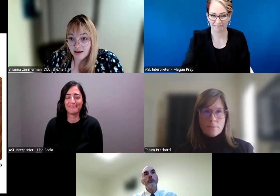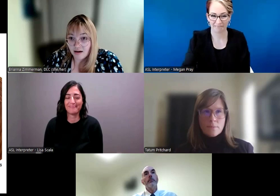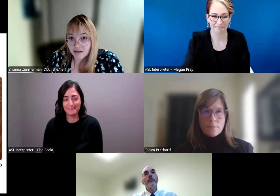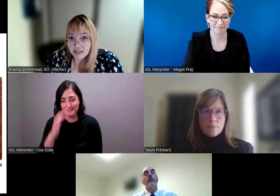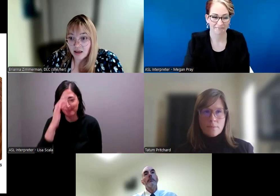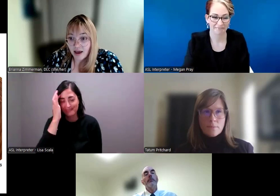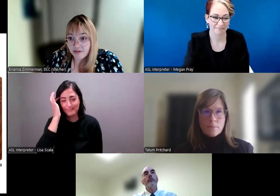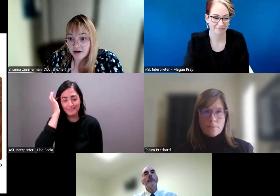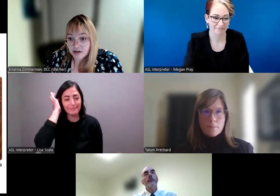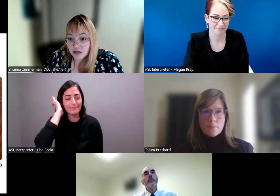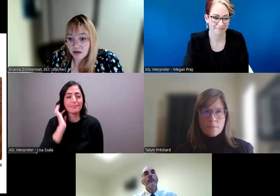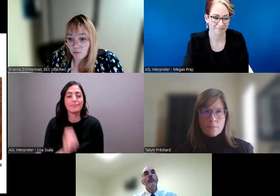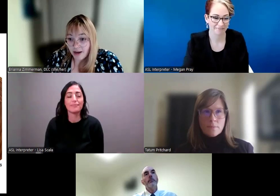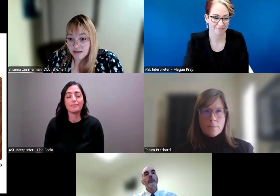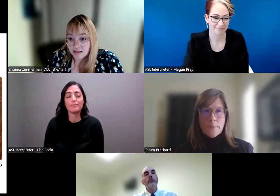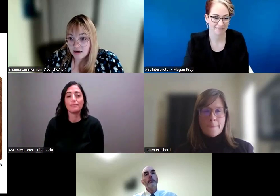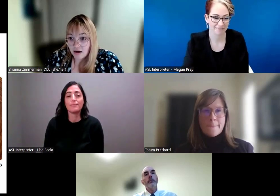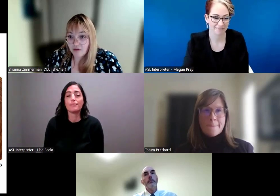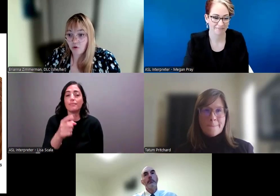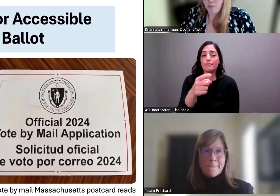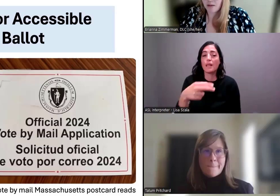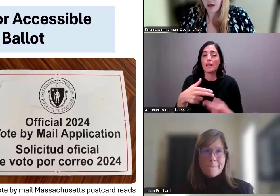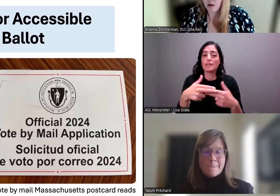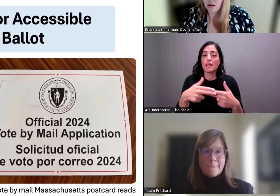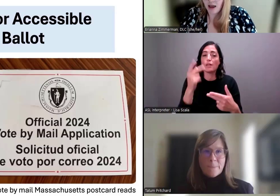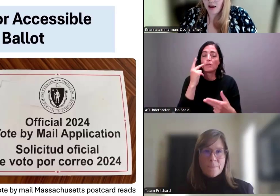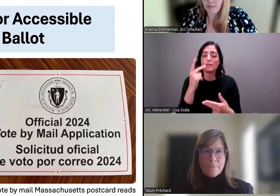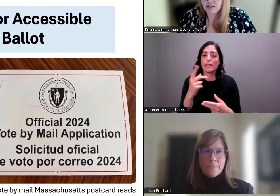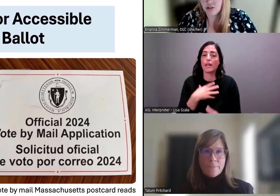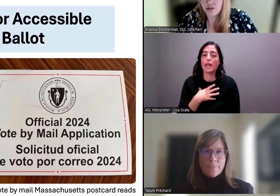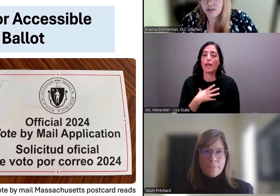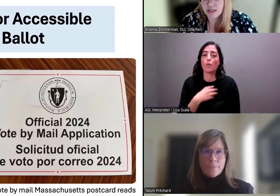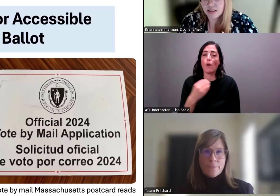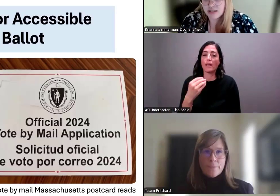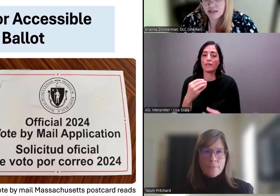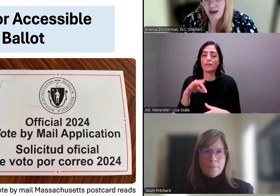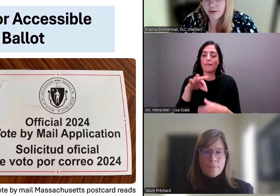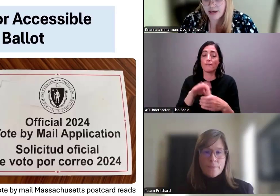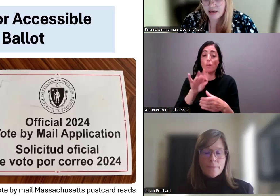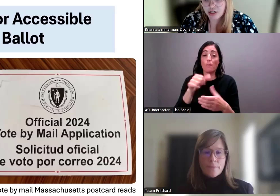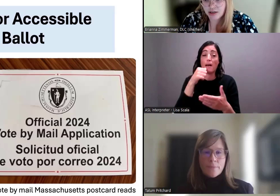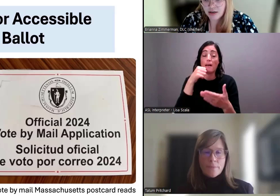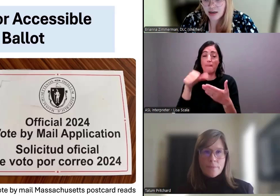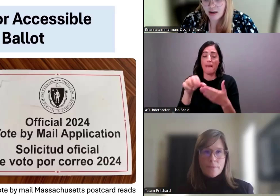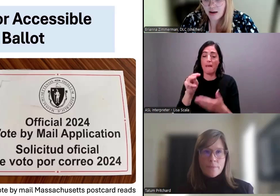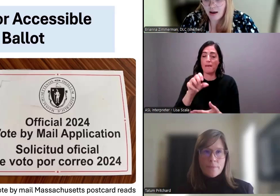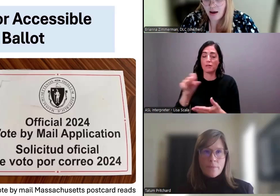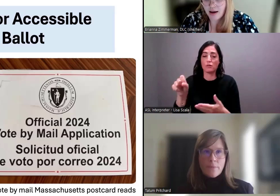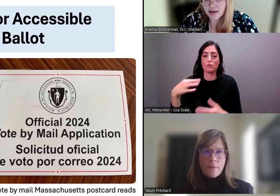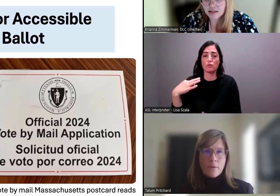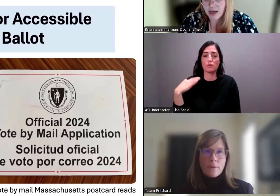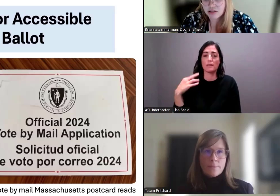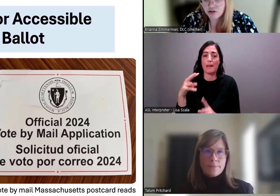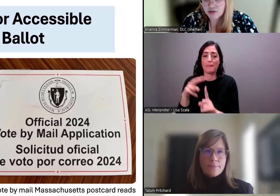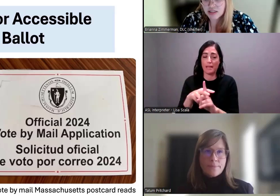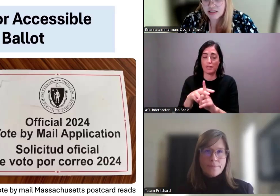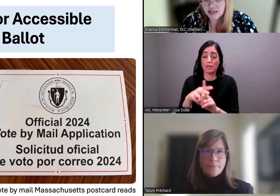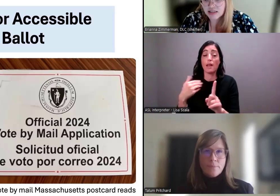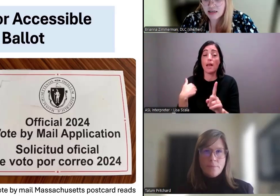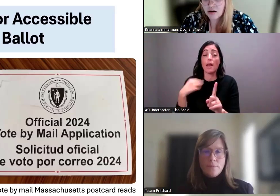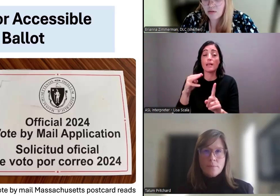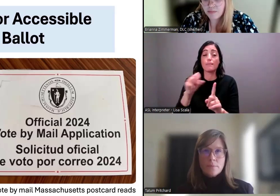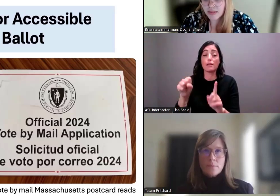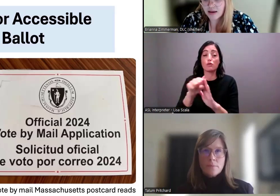And on this slide, there's a white vote by mail Massachusetts application. It has the Massachusetts